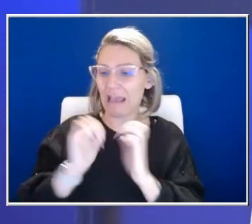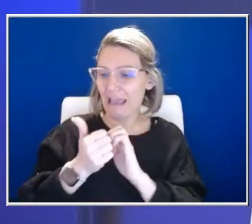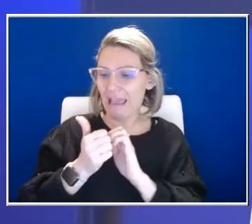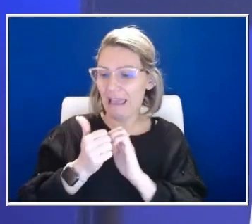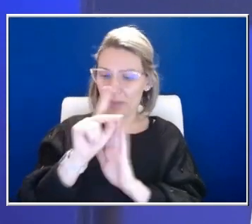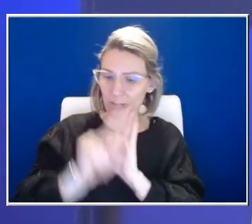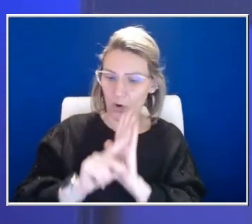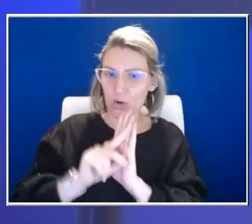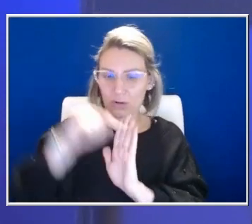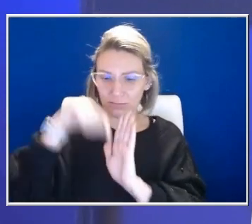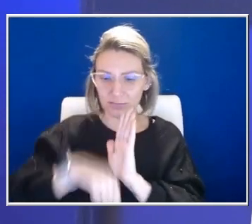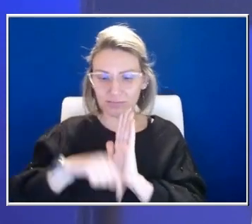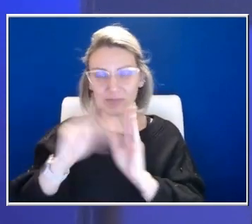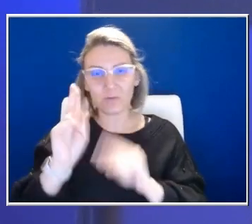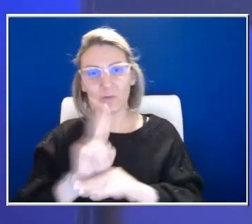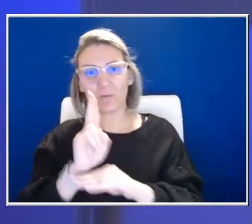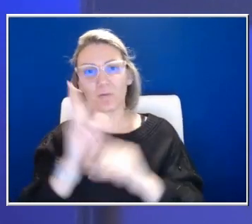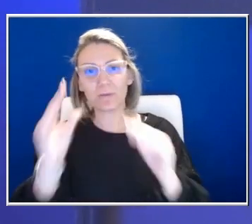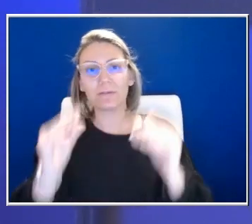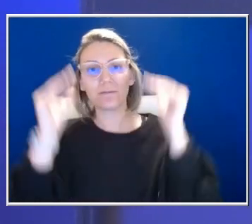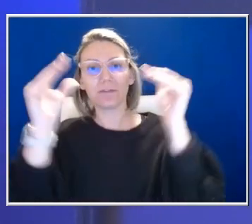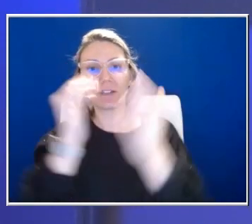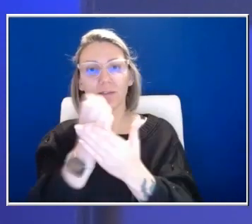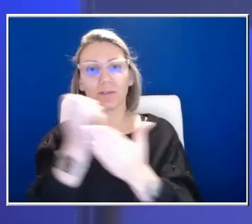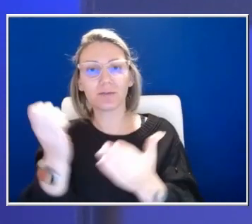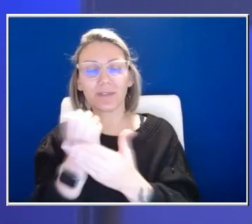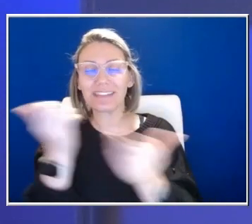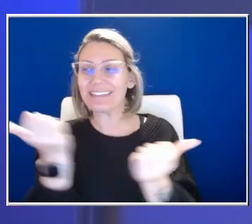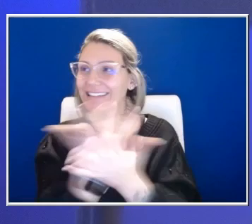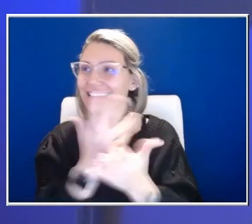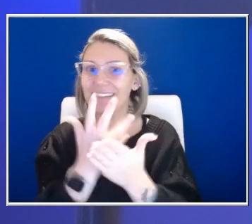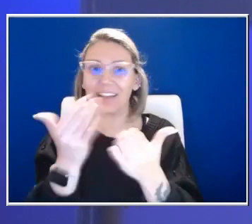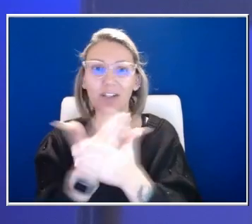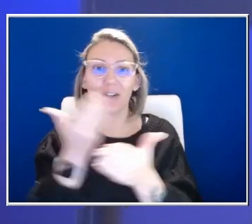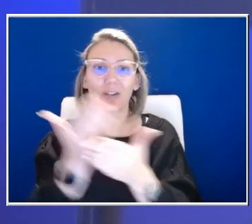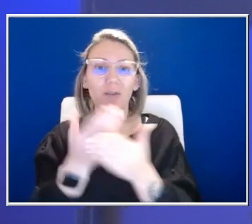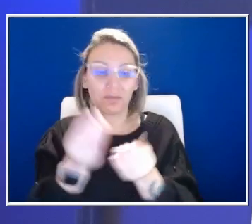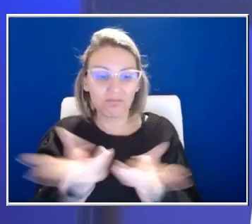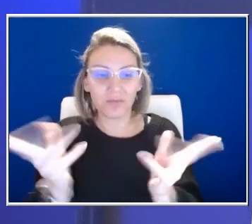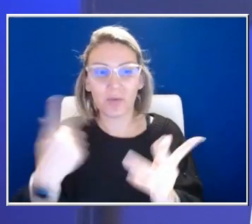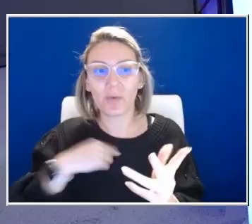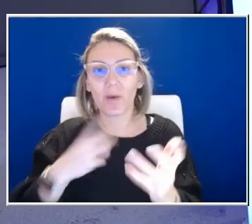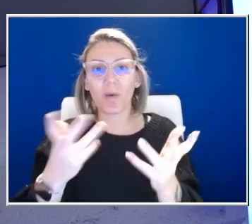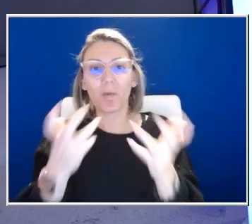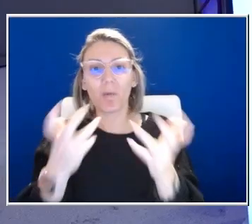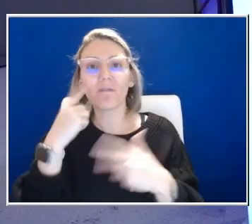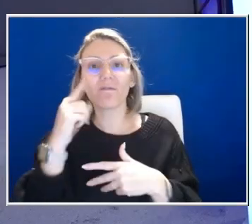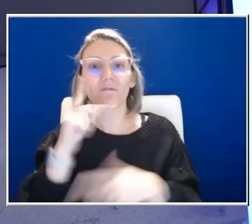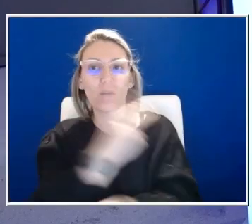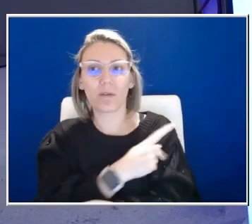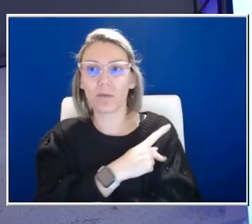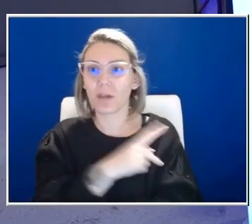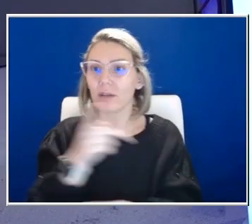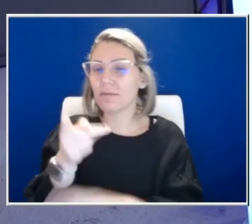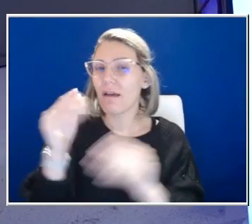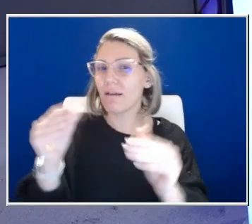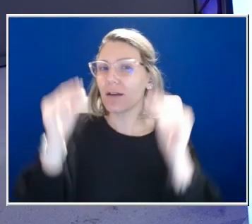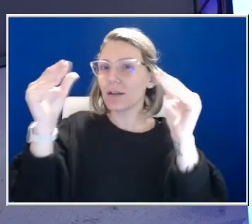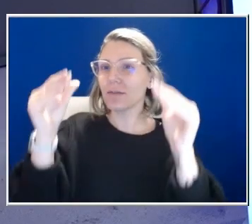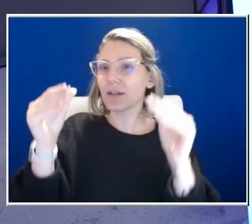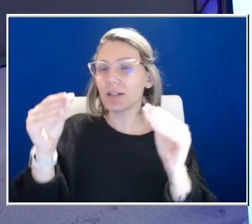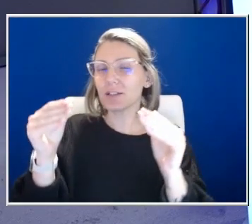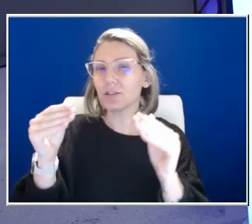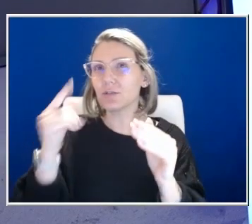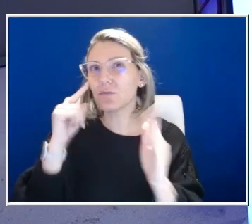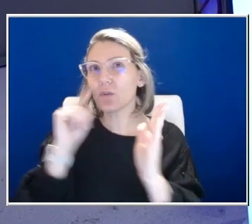and really staying at the forefront of anything new that's coming out. So we want that for our patients. And does that advanced equipment and technology help